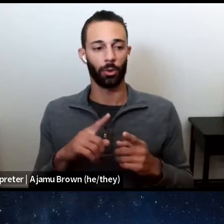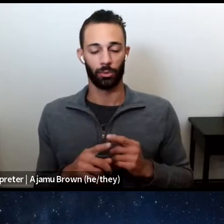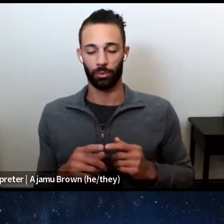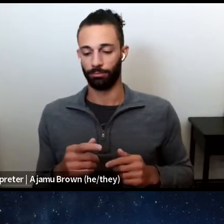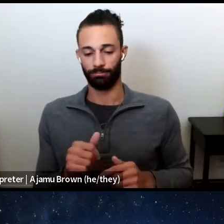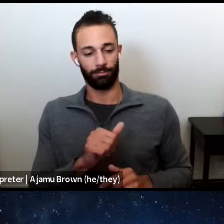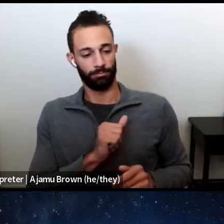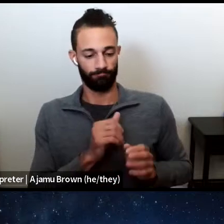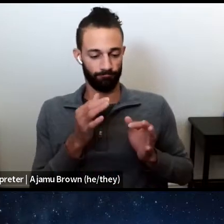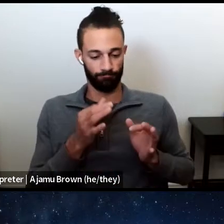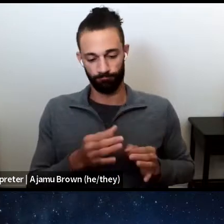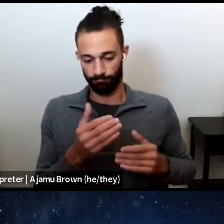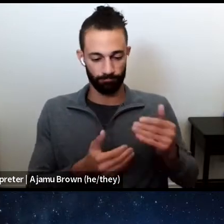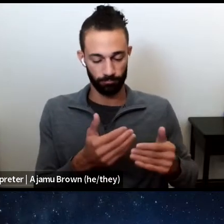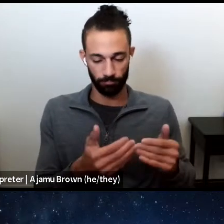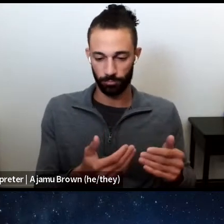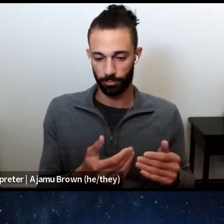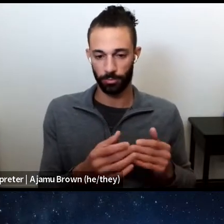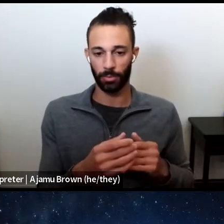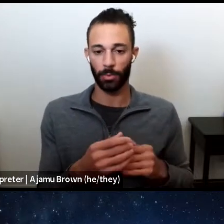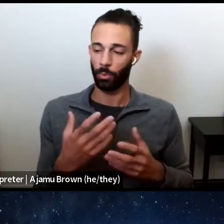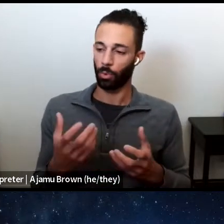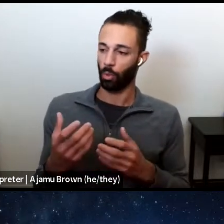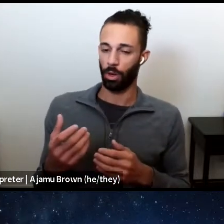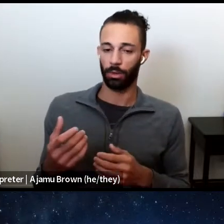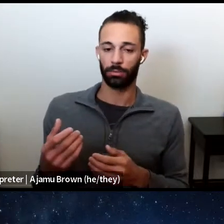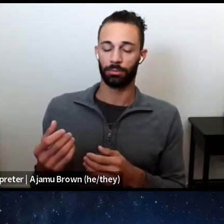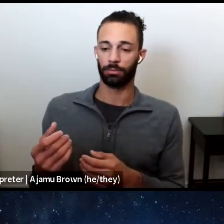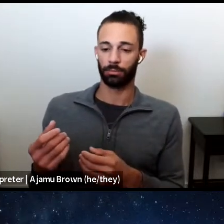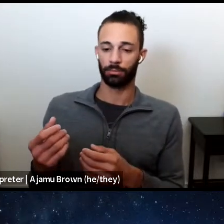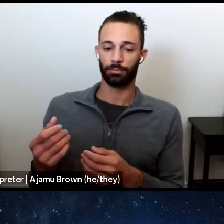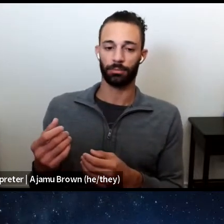want to be guided and instructed